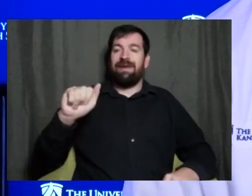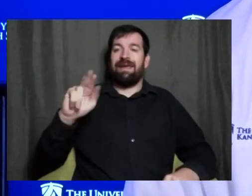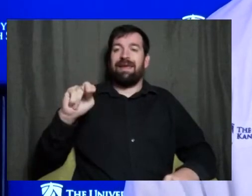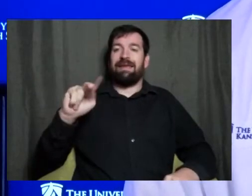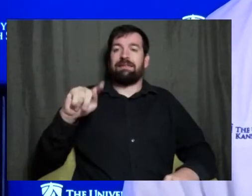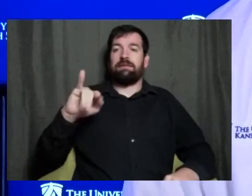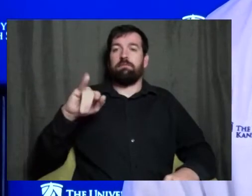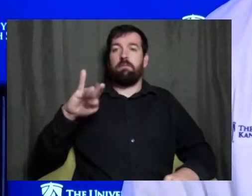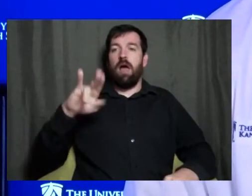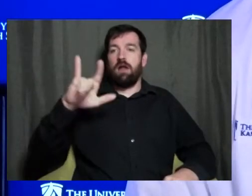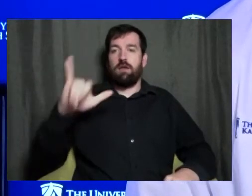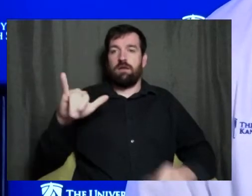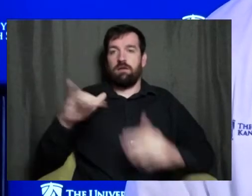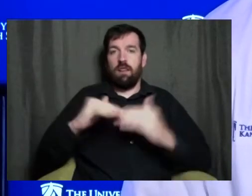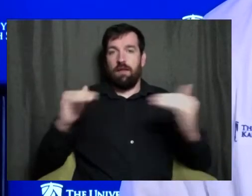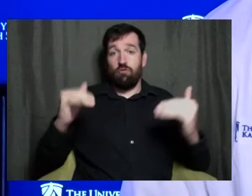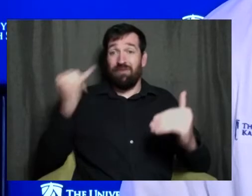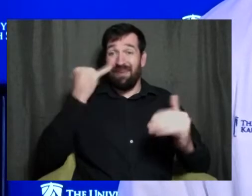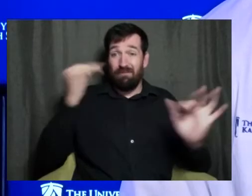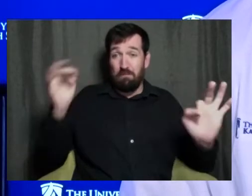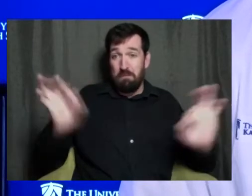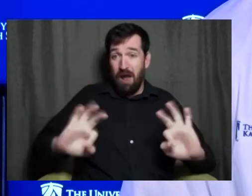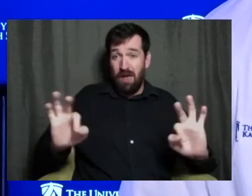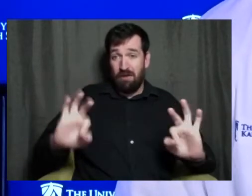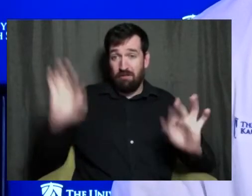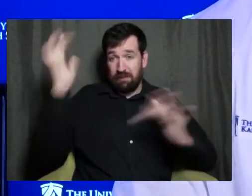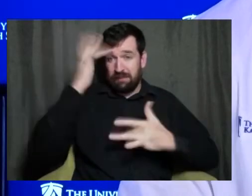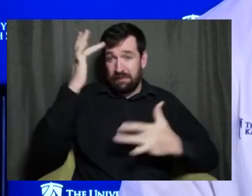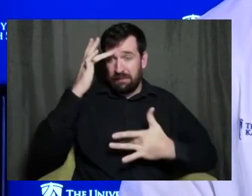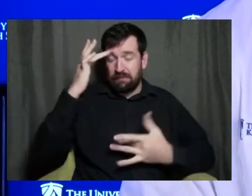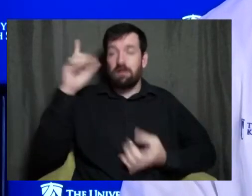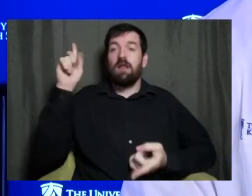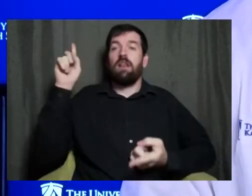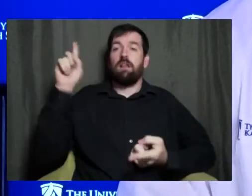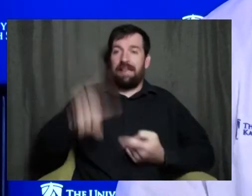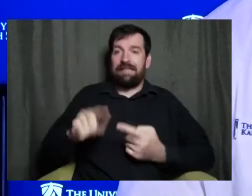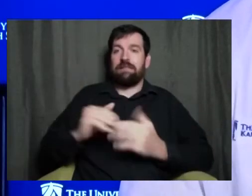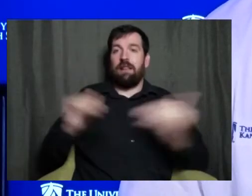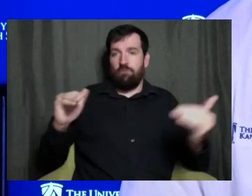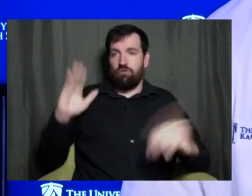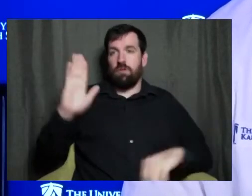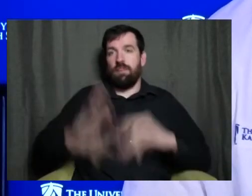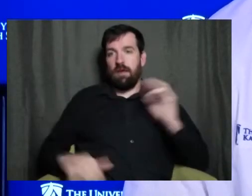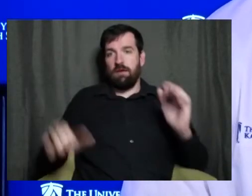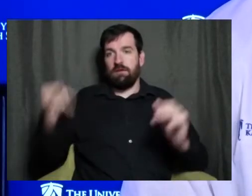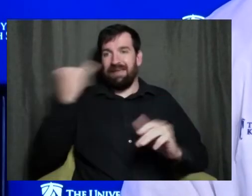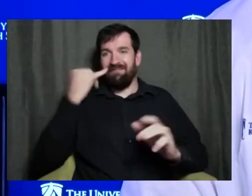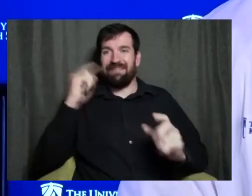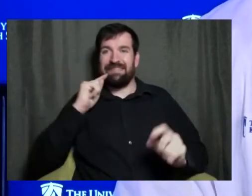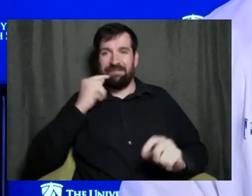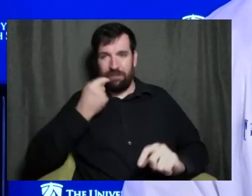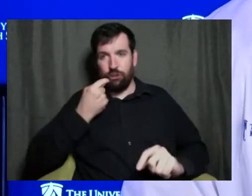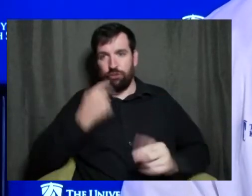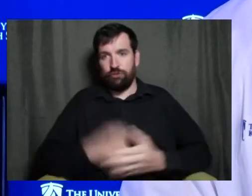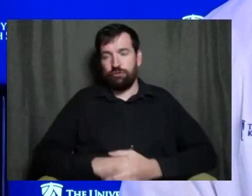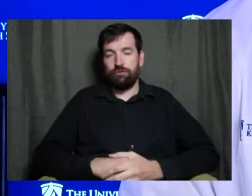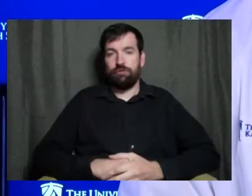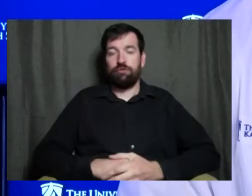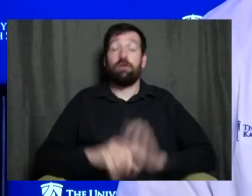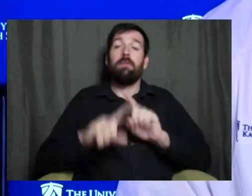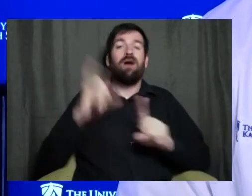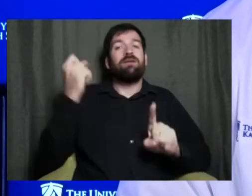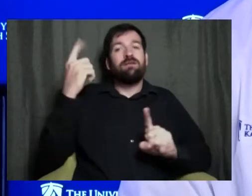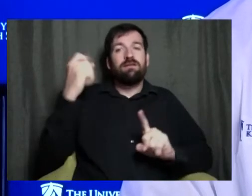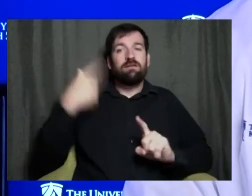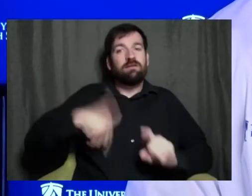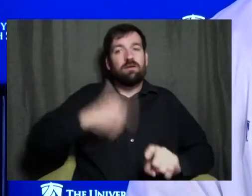that had mild disease were certainly lower in general than people that had more severe disease. But we also know that